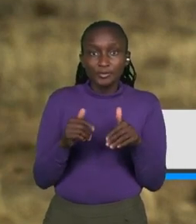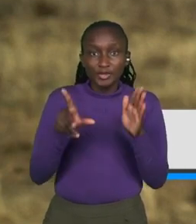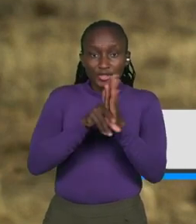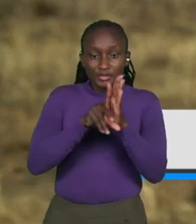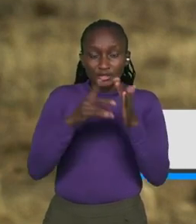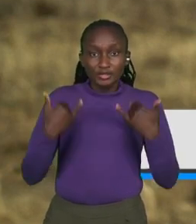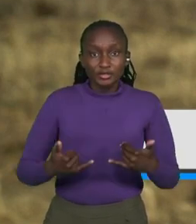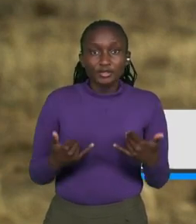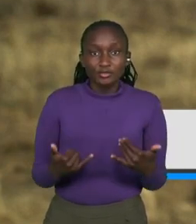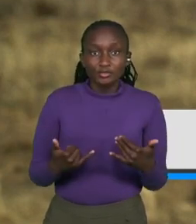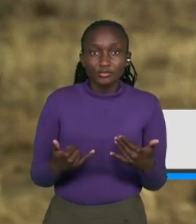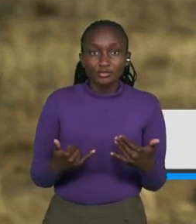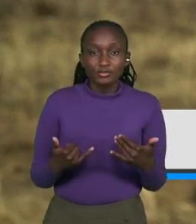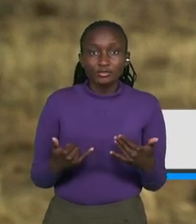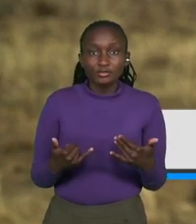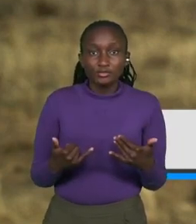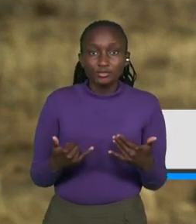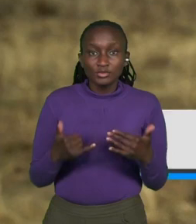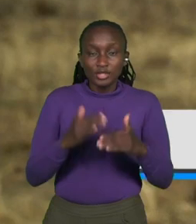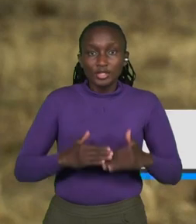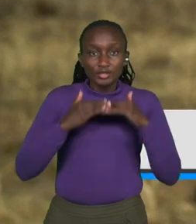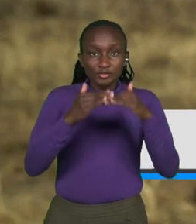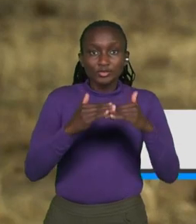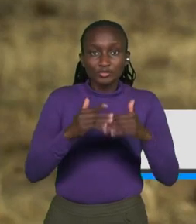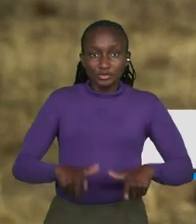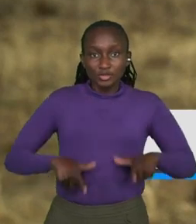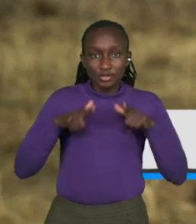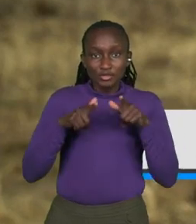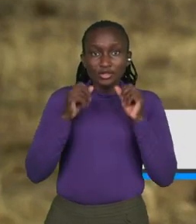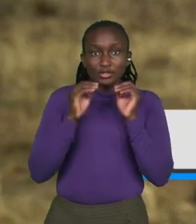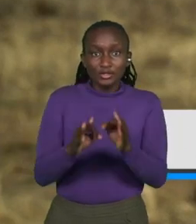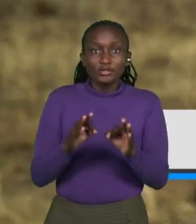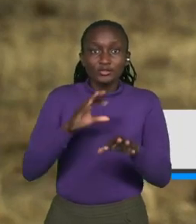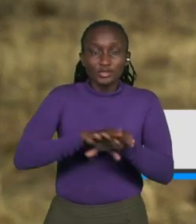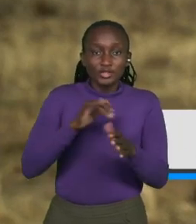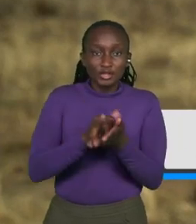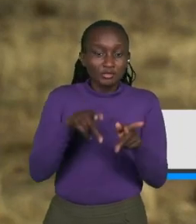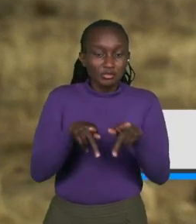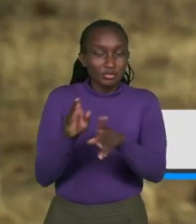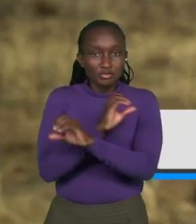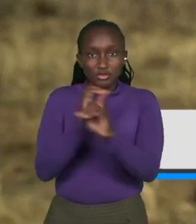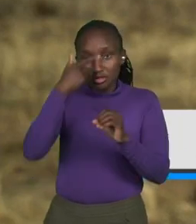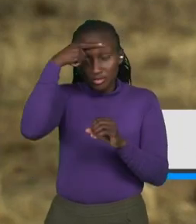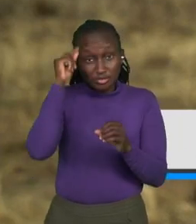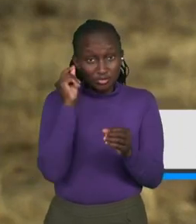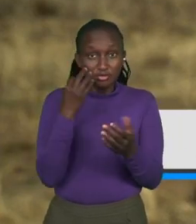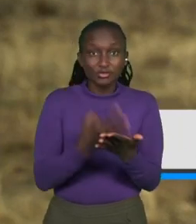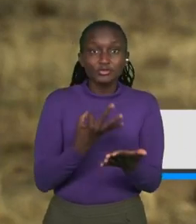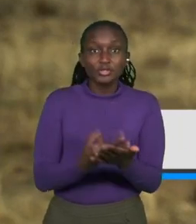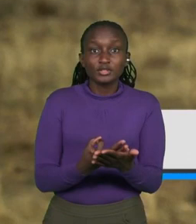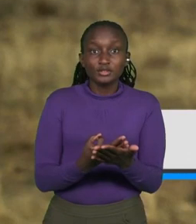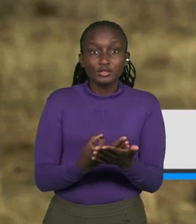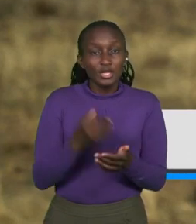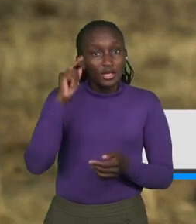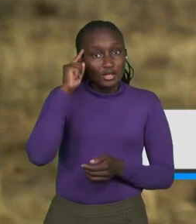legally now and try to improve their lives. So if they don't get that opportunity because of finance, I think it's